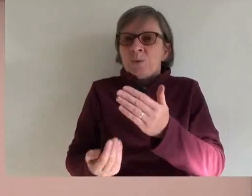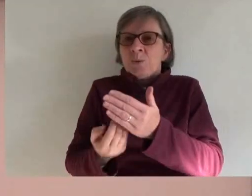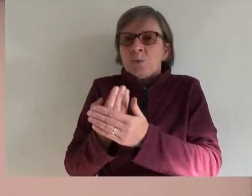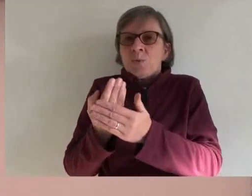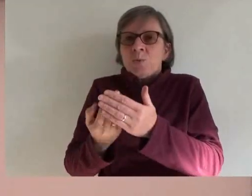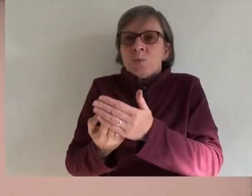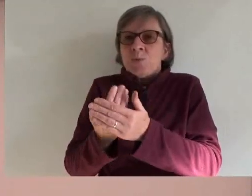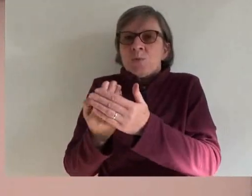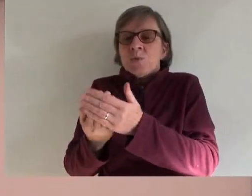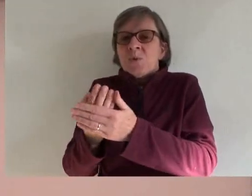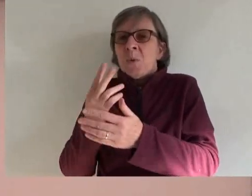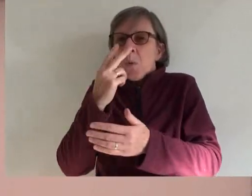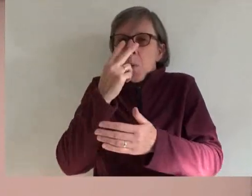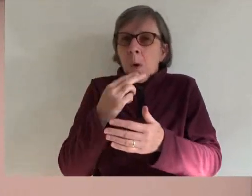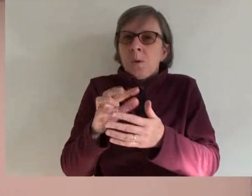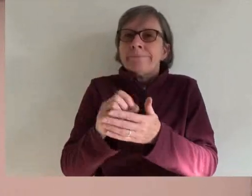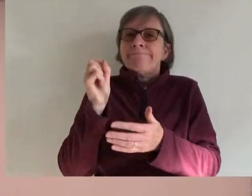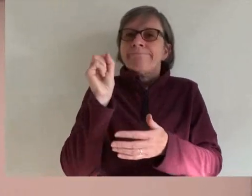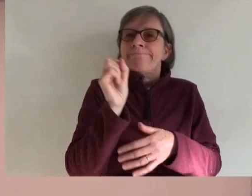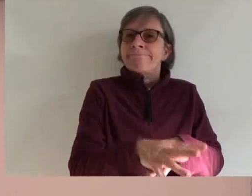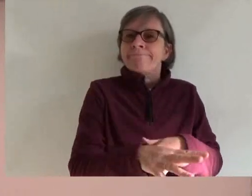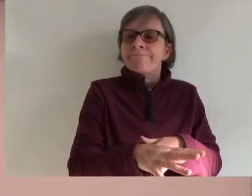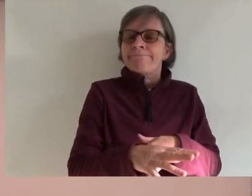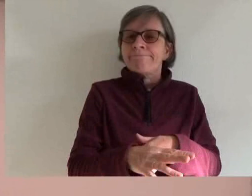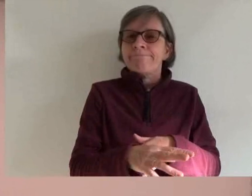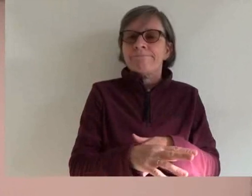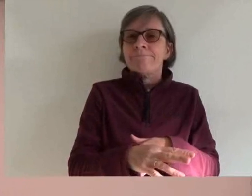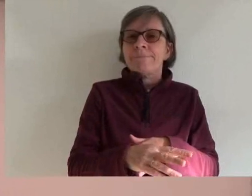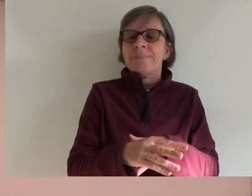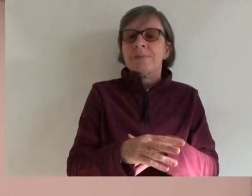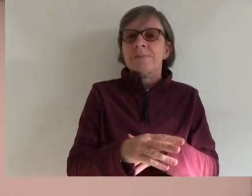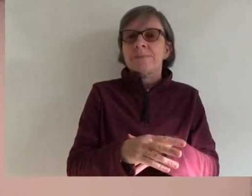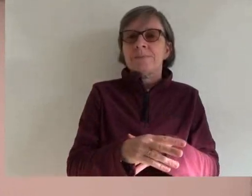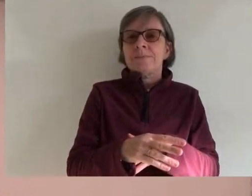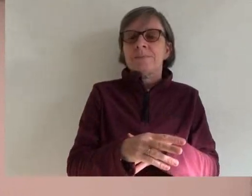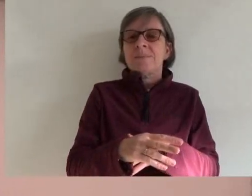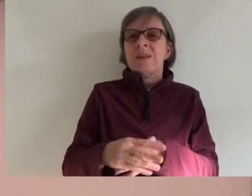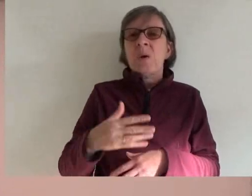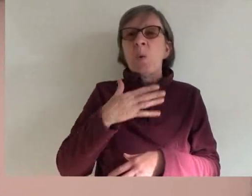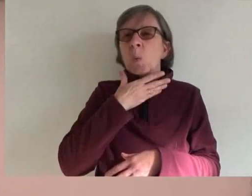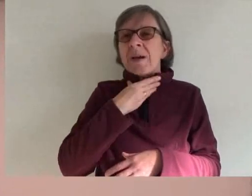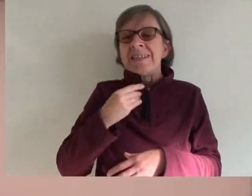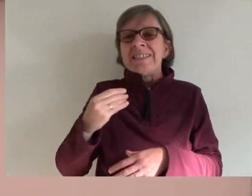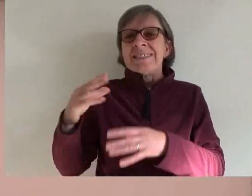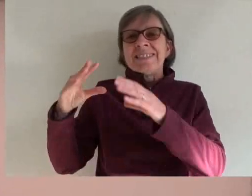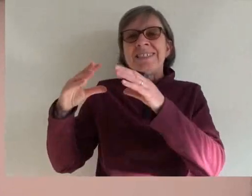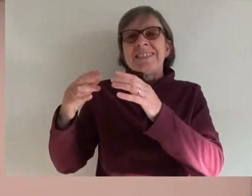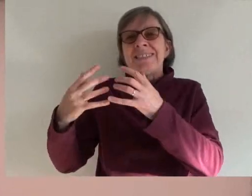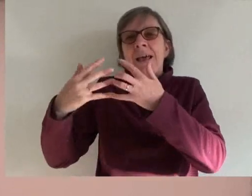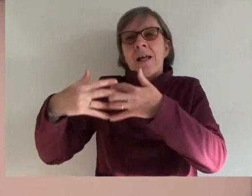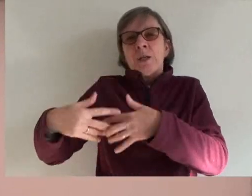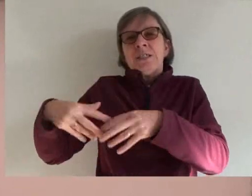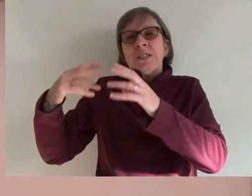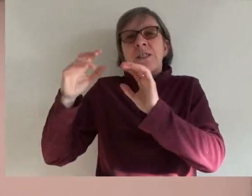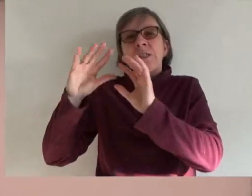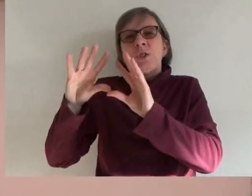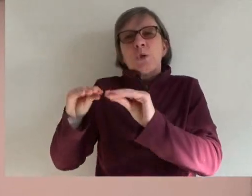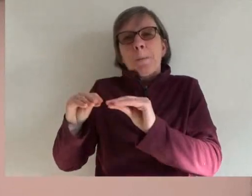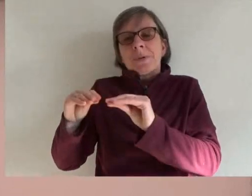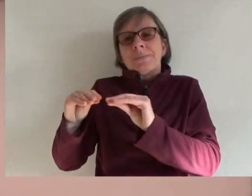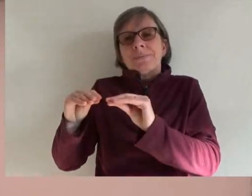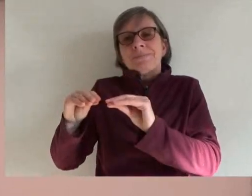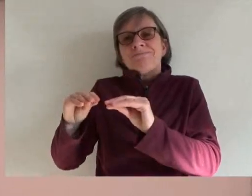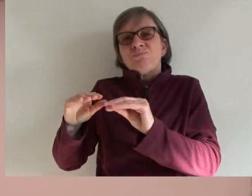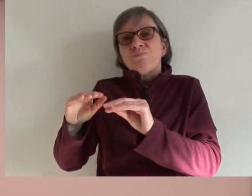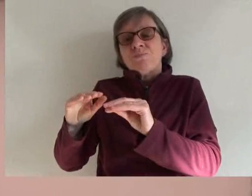options that you can search through. It gets kind of confusing, doesn't it? And sometimes I just wish that things would stop. But you